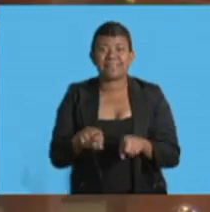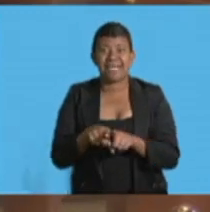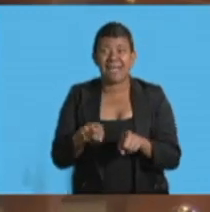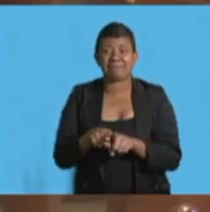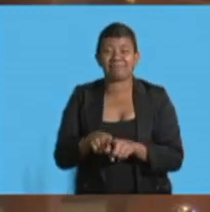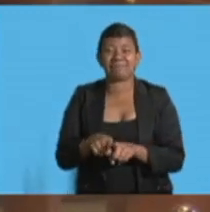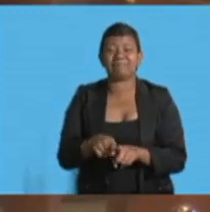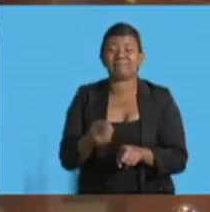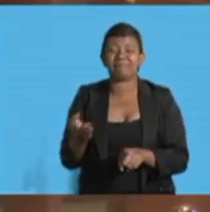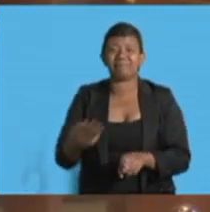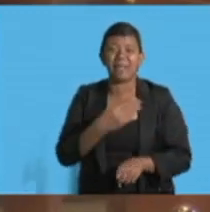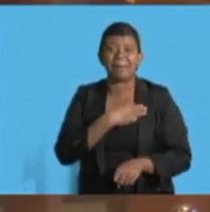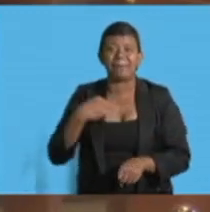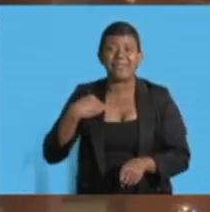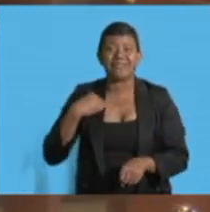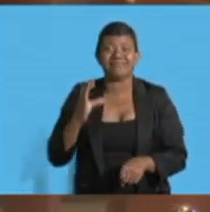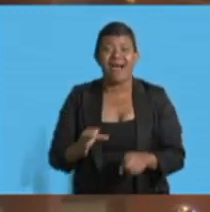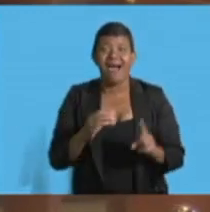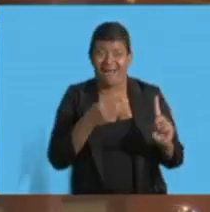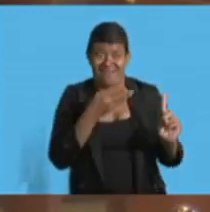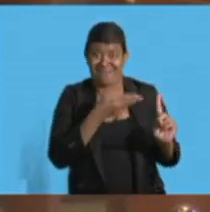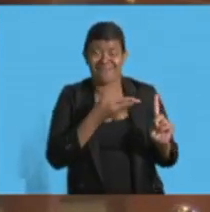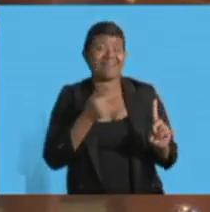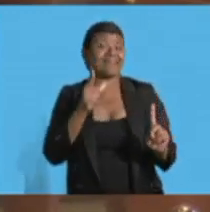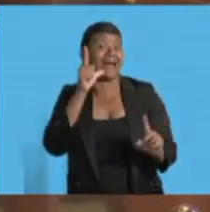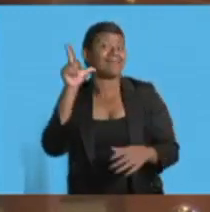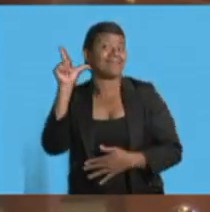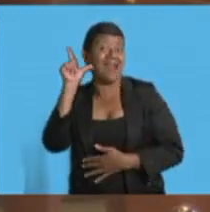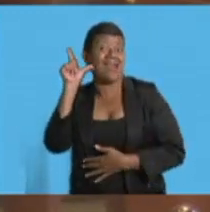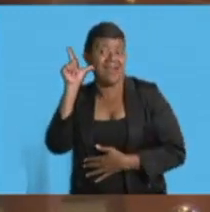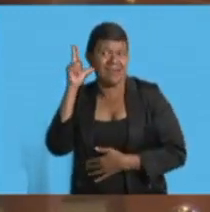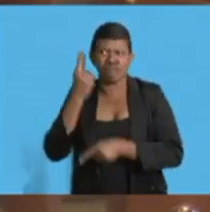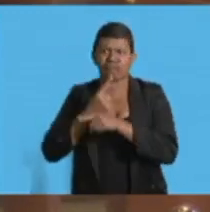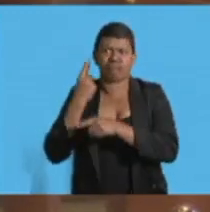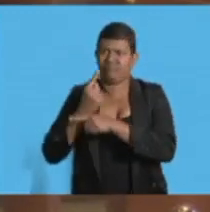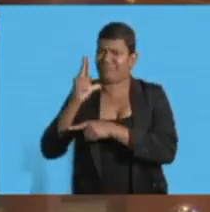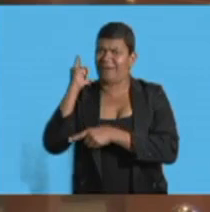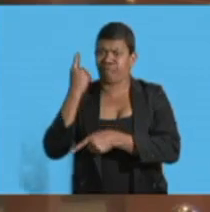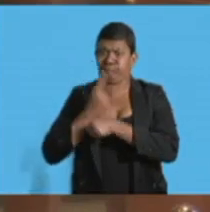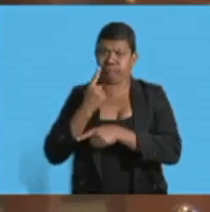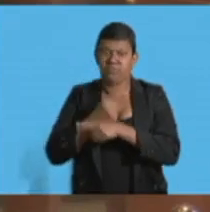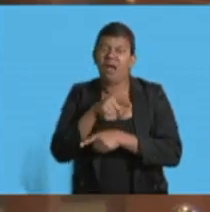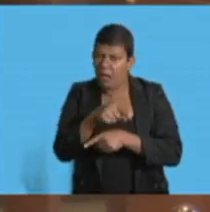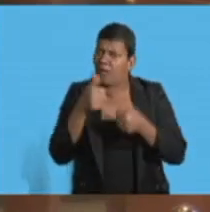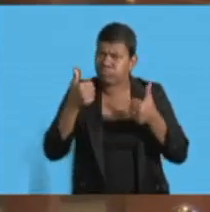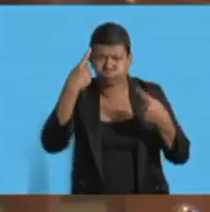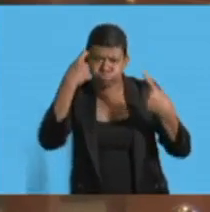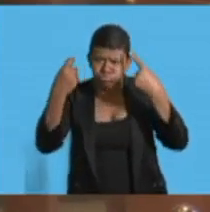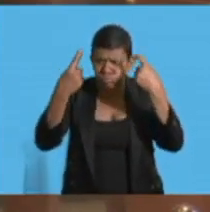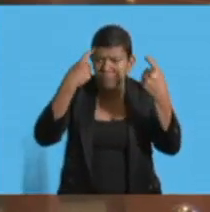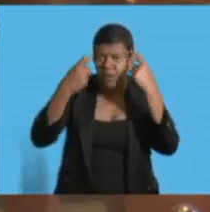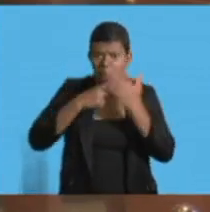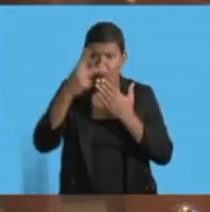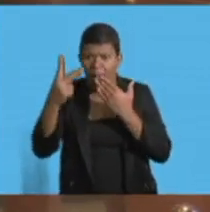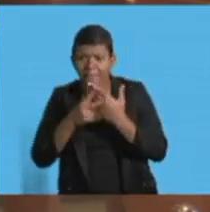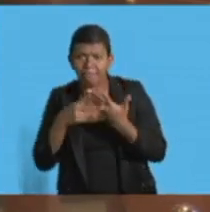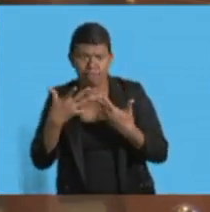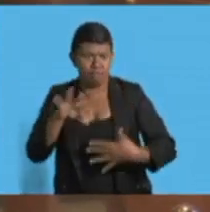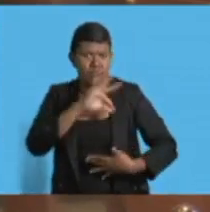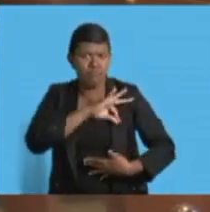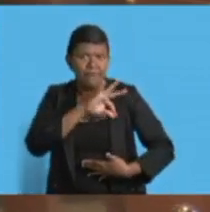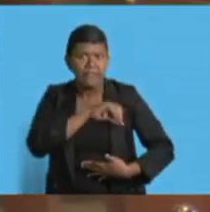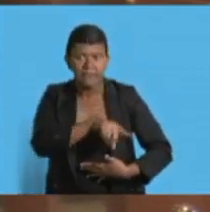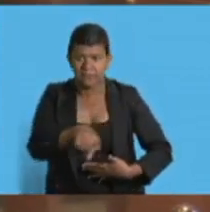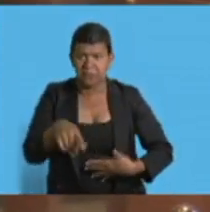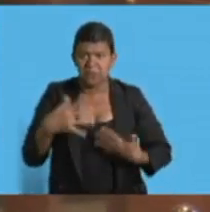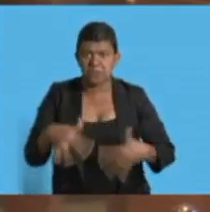Prime Minister said yesterday in regards to every good initiative introduced by government for the benefit of the